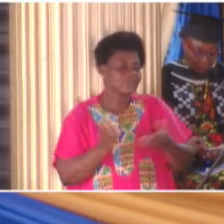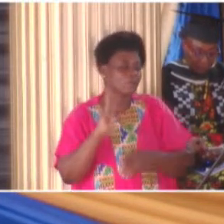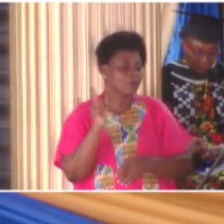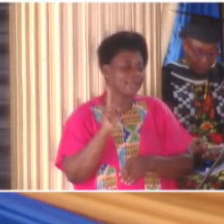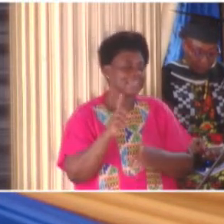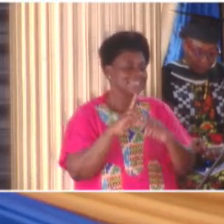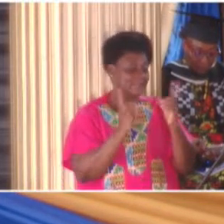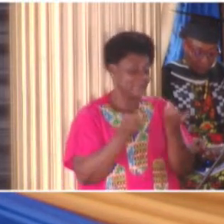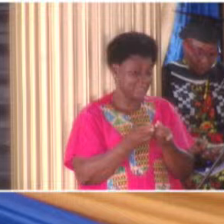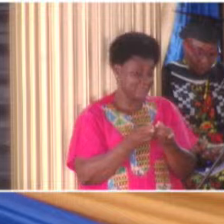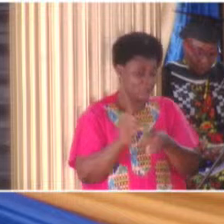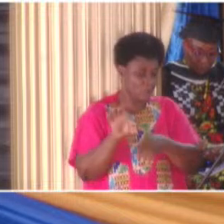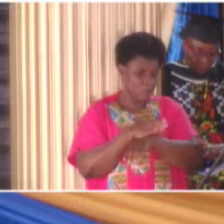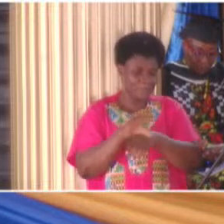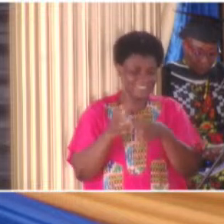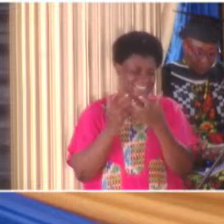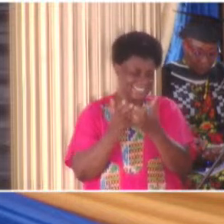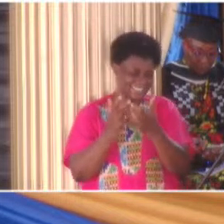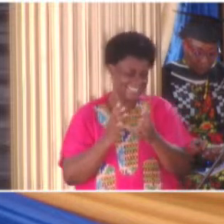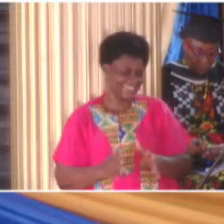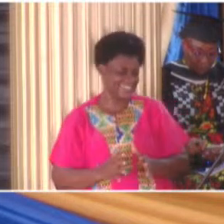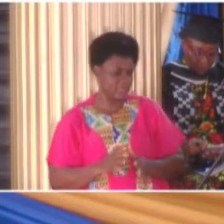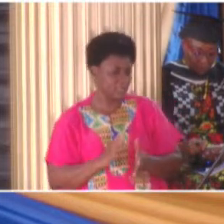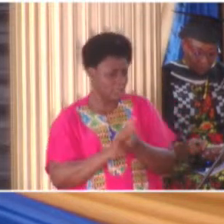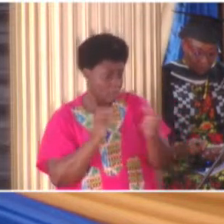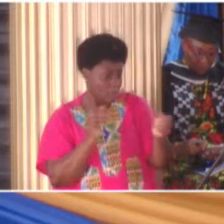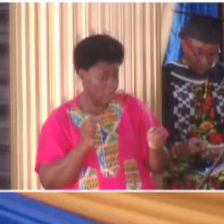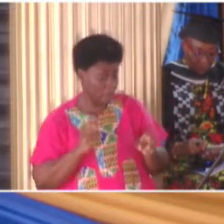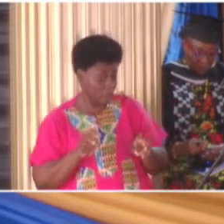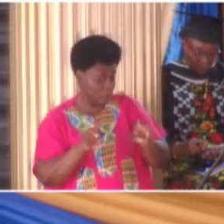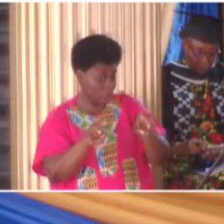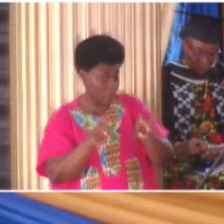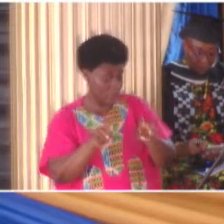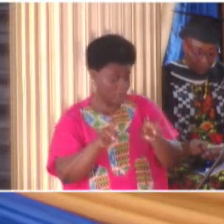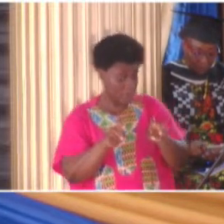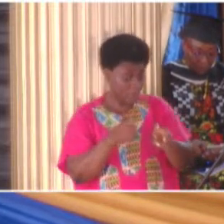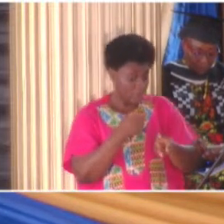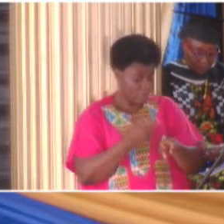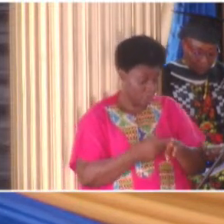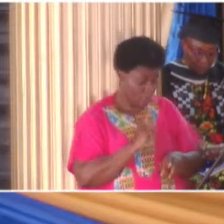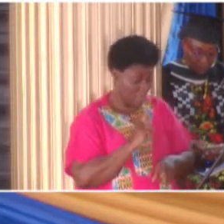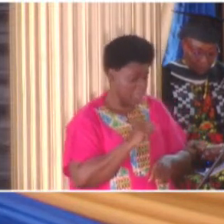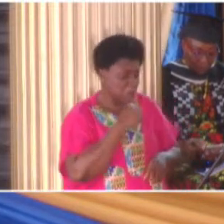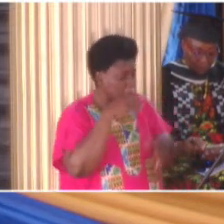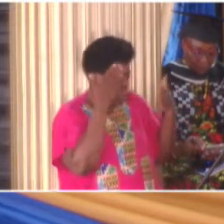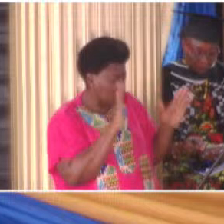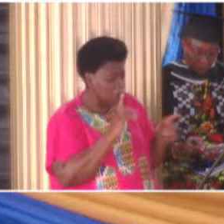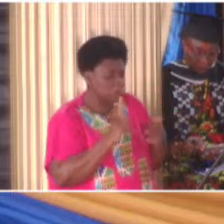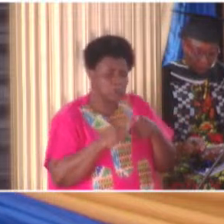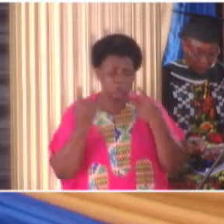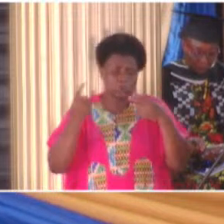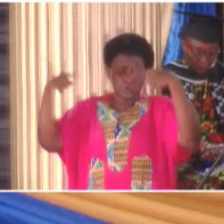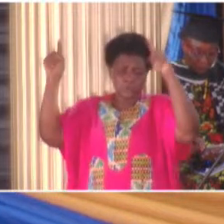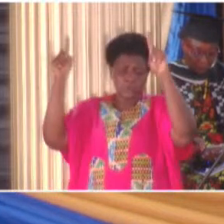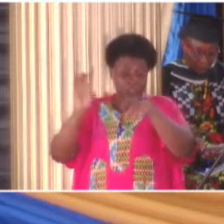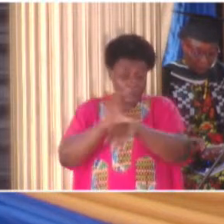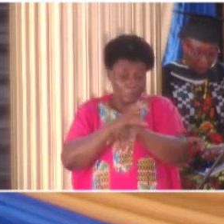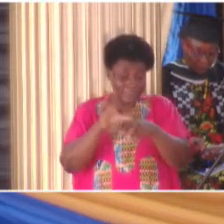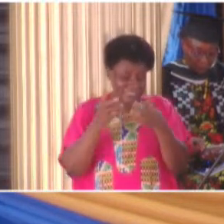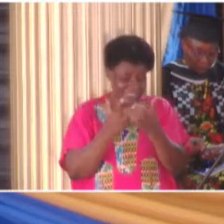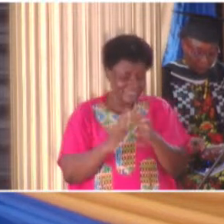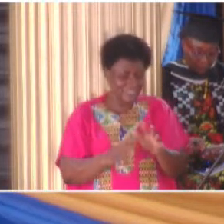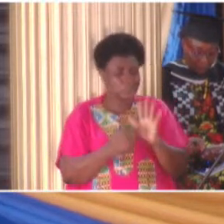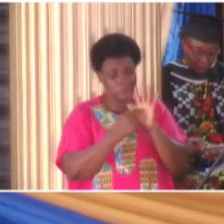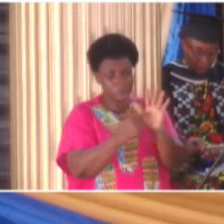Computer Engineering, and he believes that his journey from uncertainty to excellence in computer engineering reflects